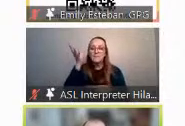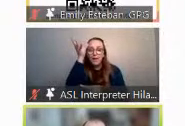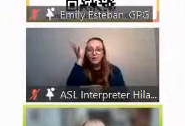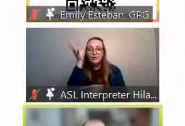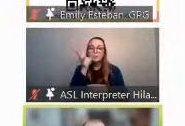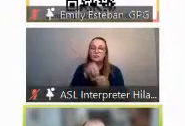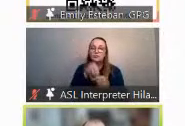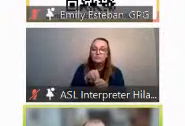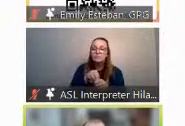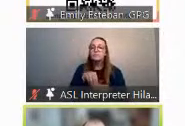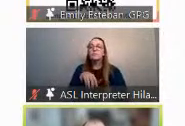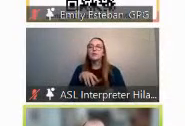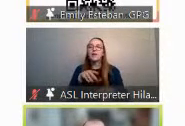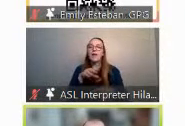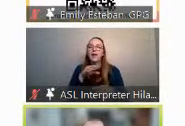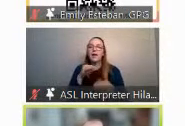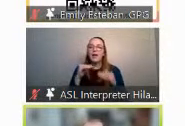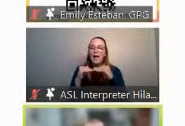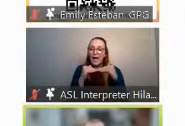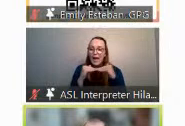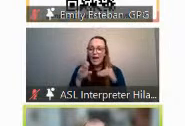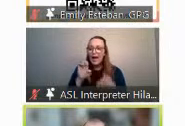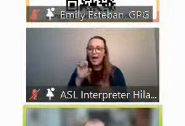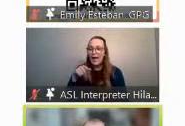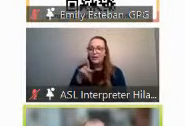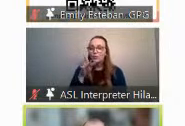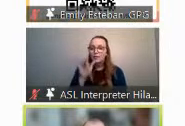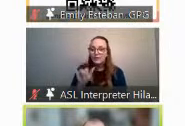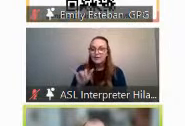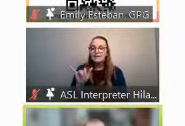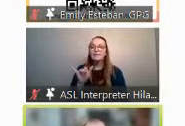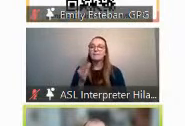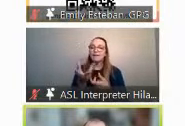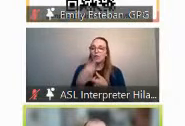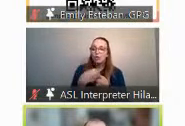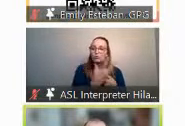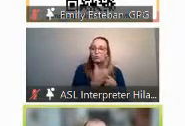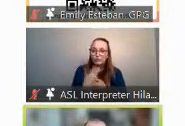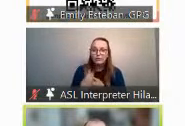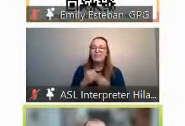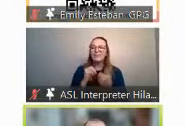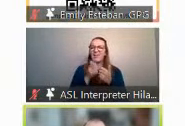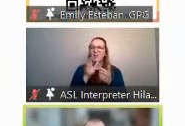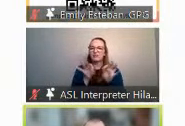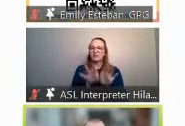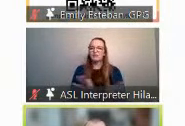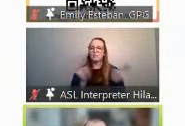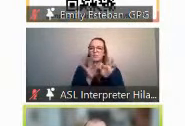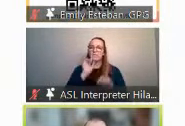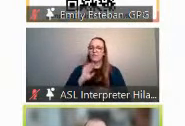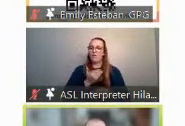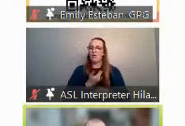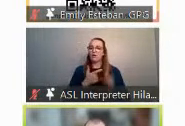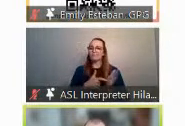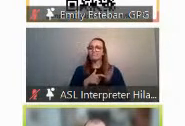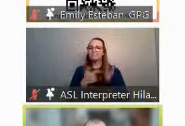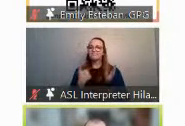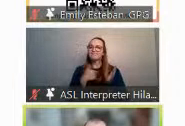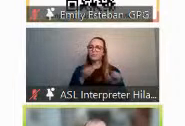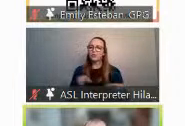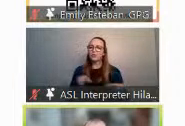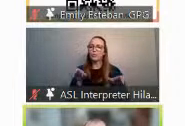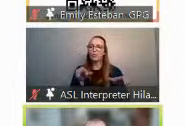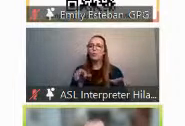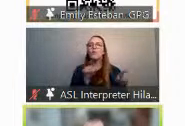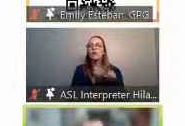and inclusion, and how these topics are central to the work group's charge. And we also started to learn about other state models of